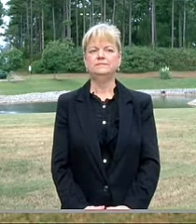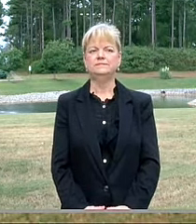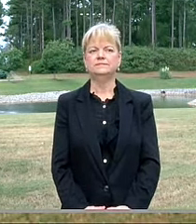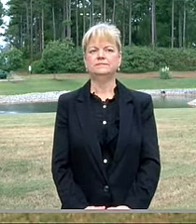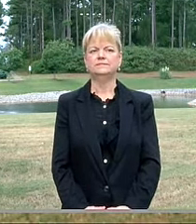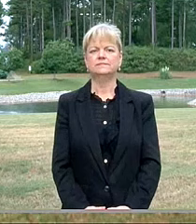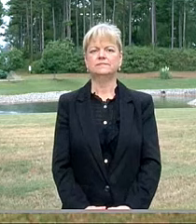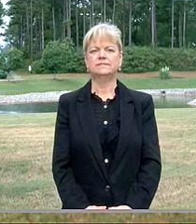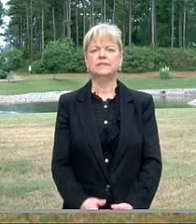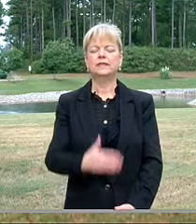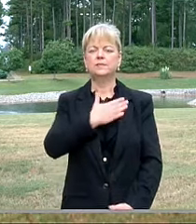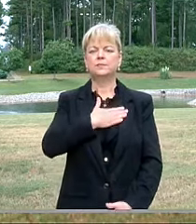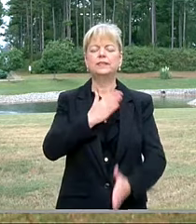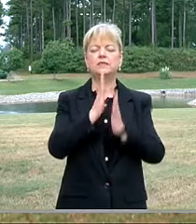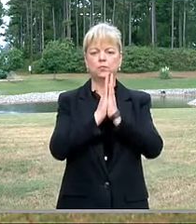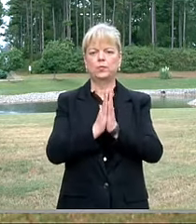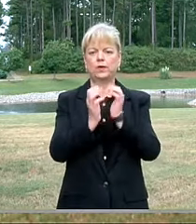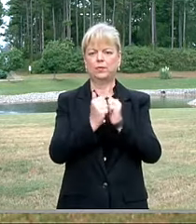I invite you to pray with me.